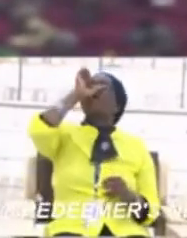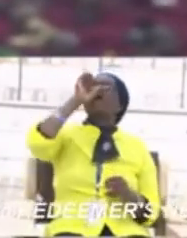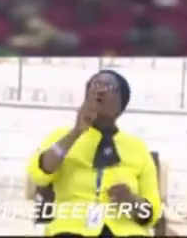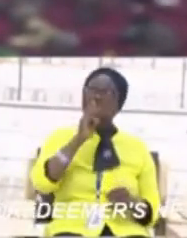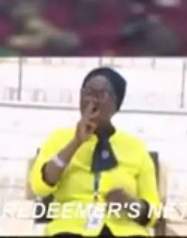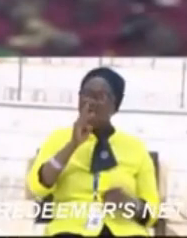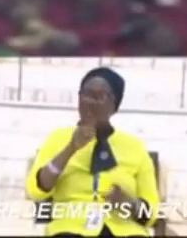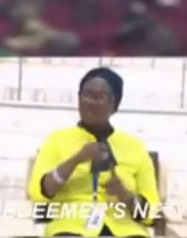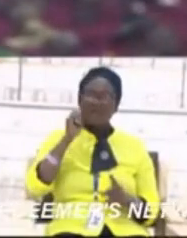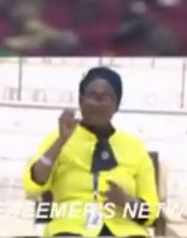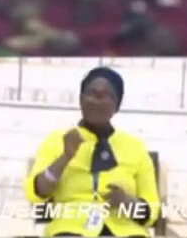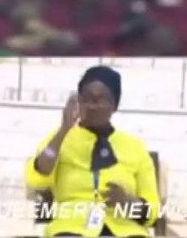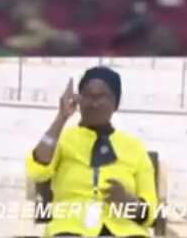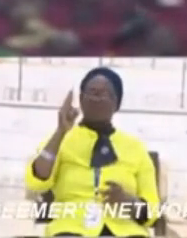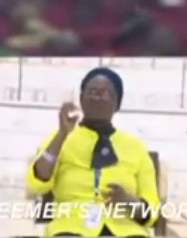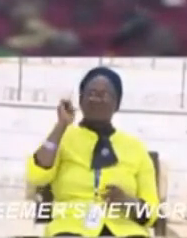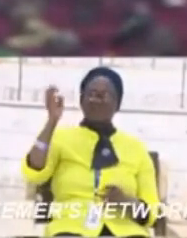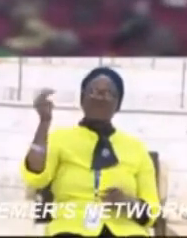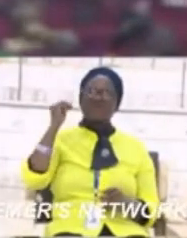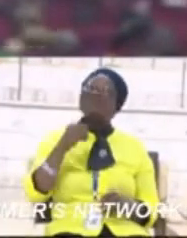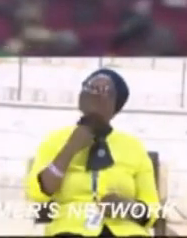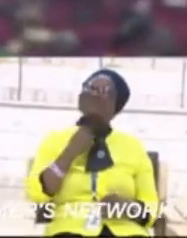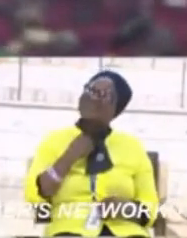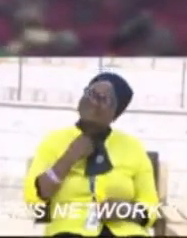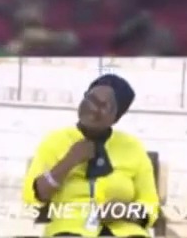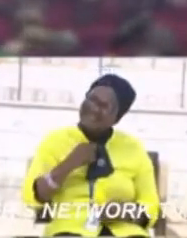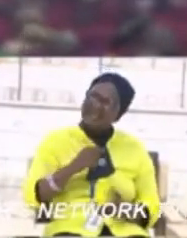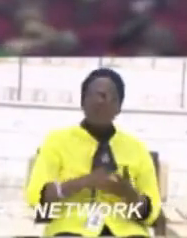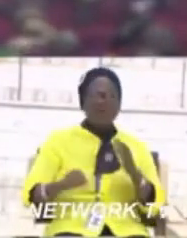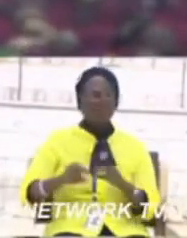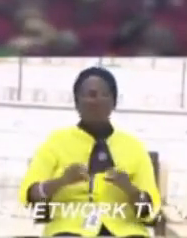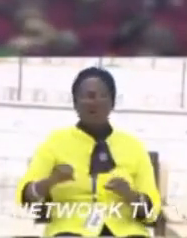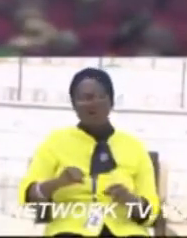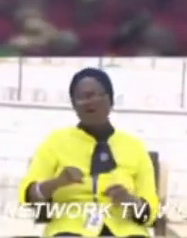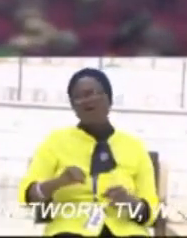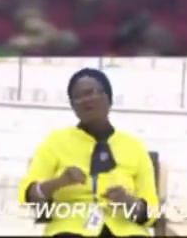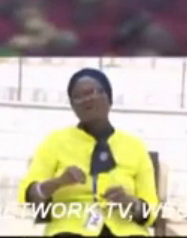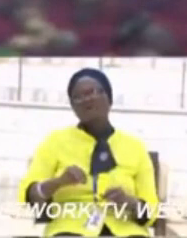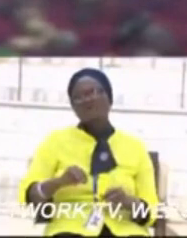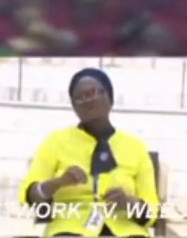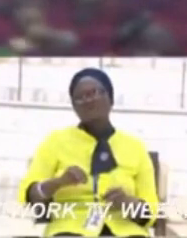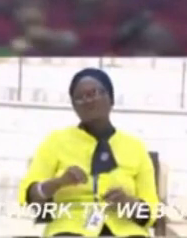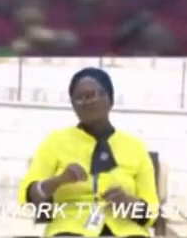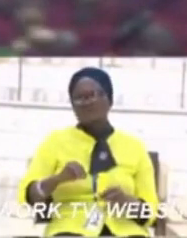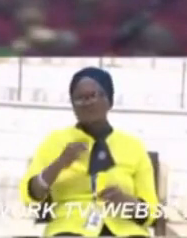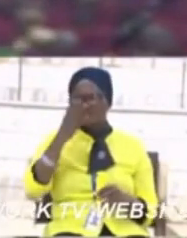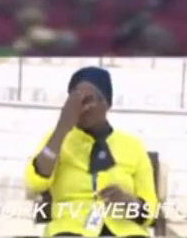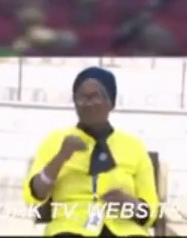as ever before. What does sleep mean? It means unfulfilled dreams.